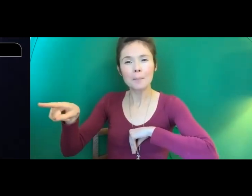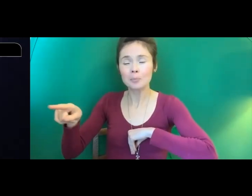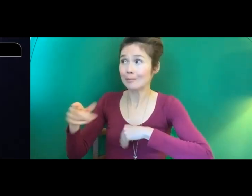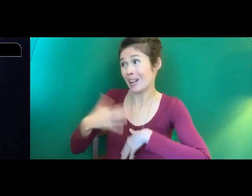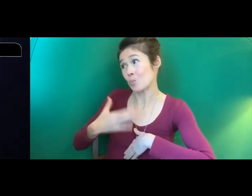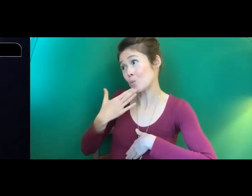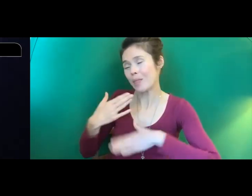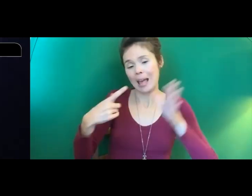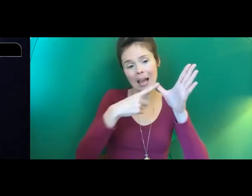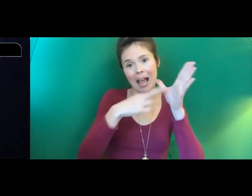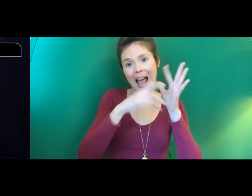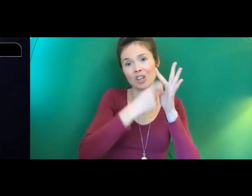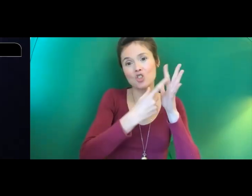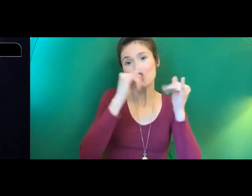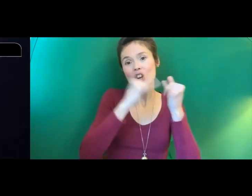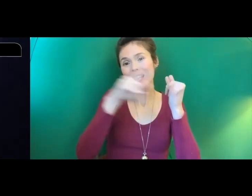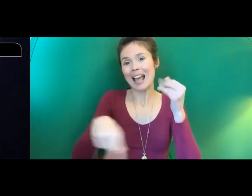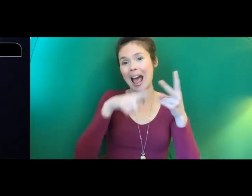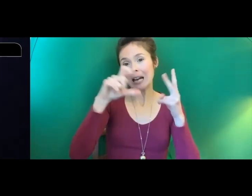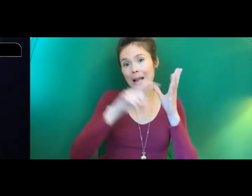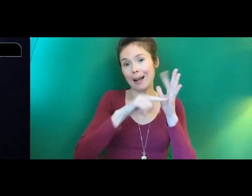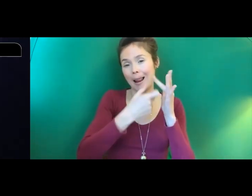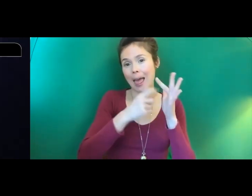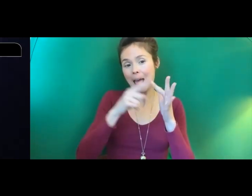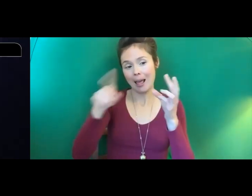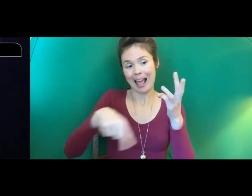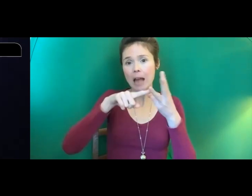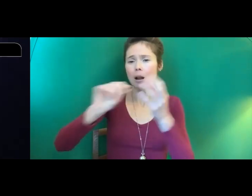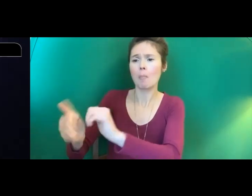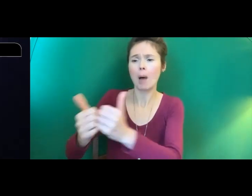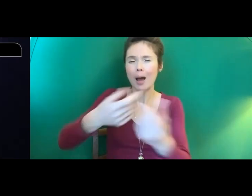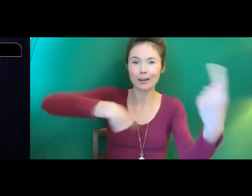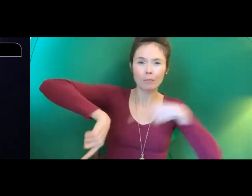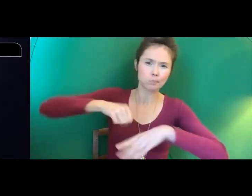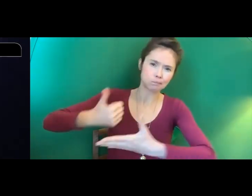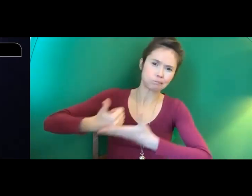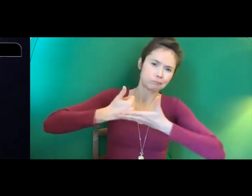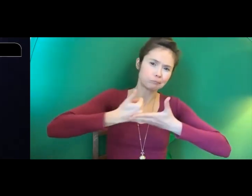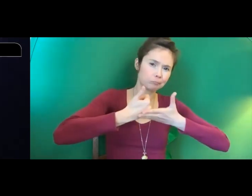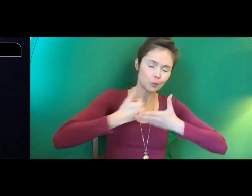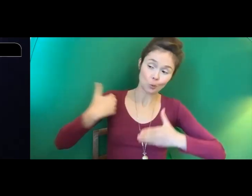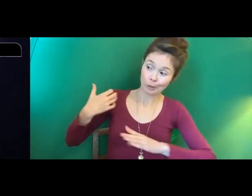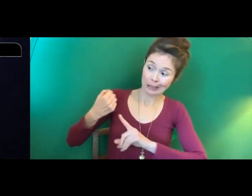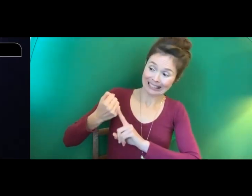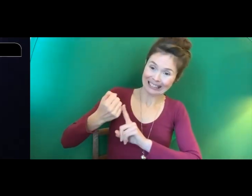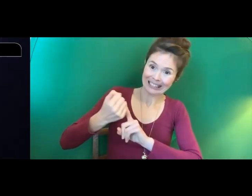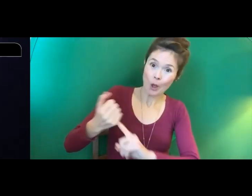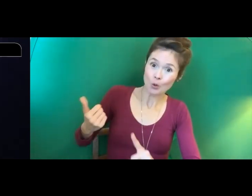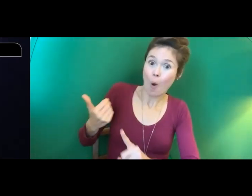and Claire and all my partners for supporting me to get this far. But